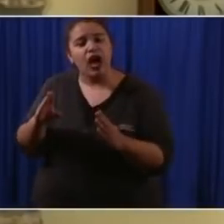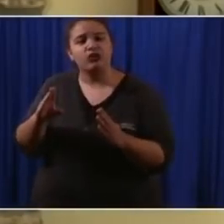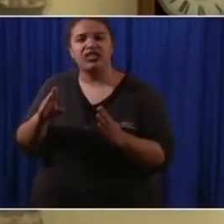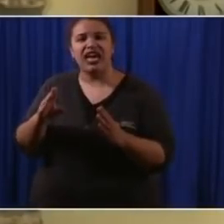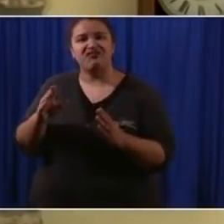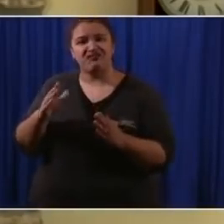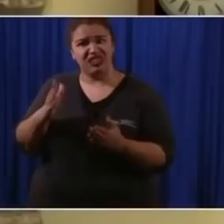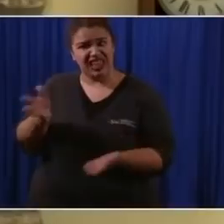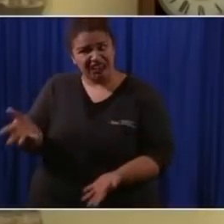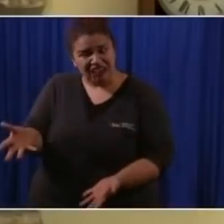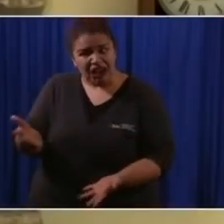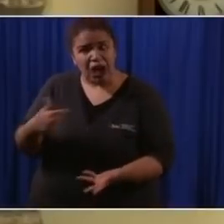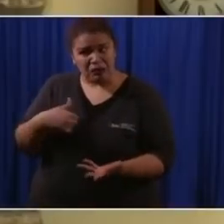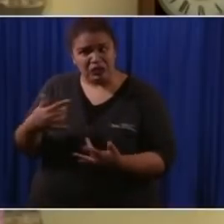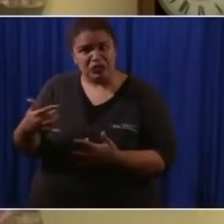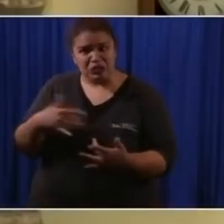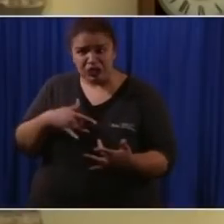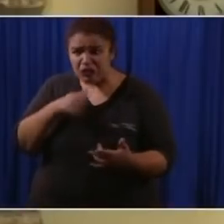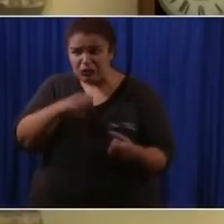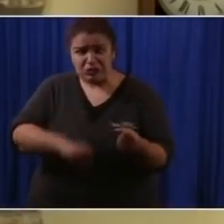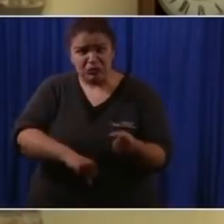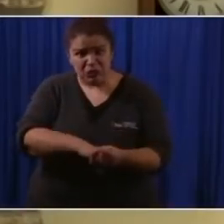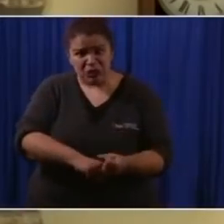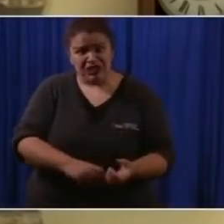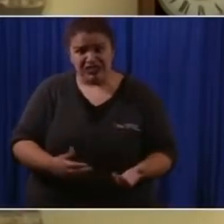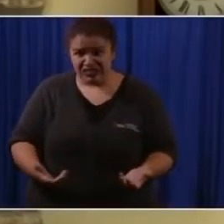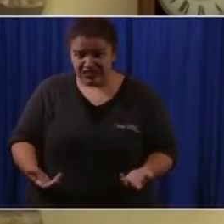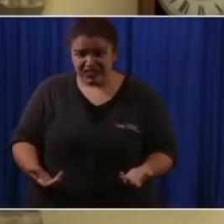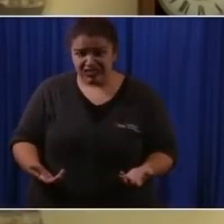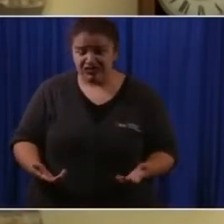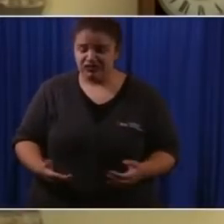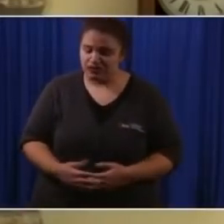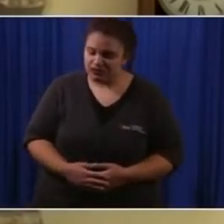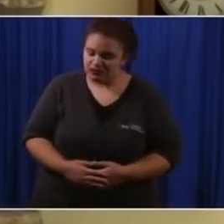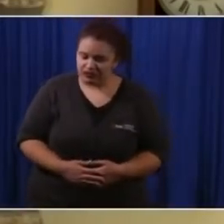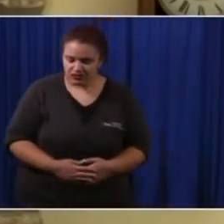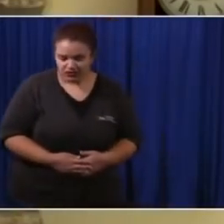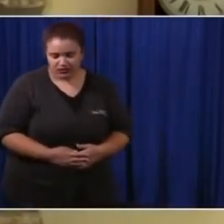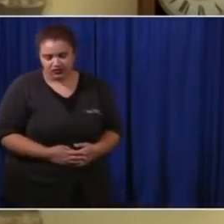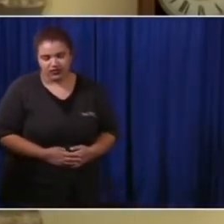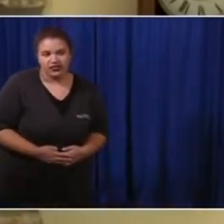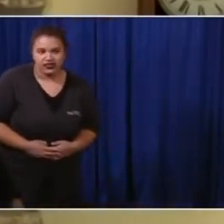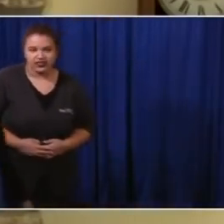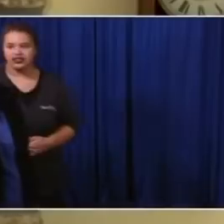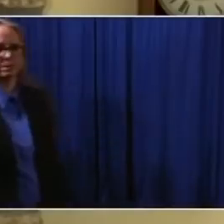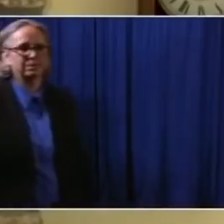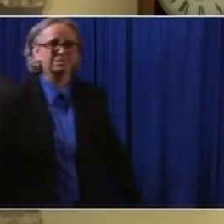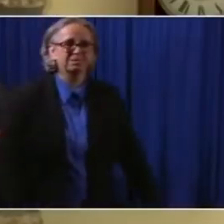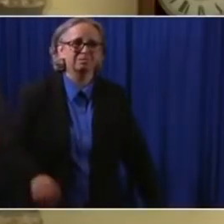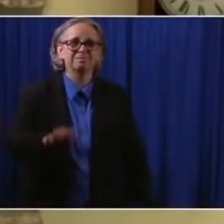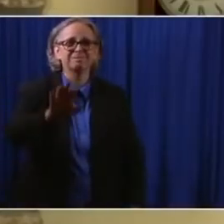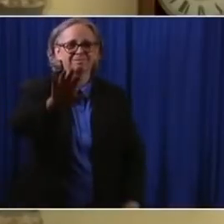I don't discuss usually my contacts with people at the White House. But